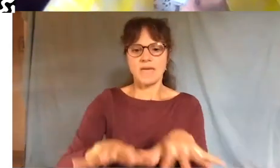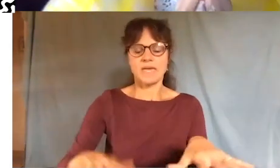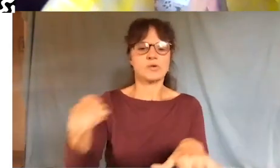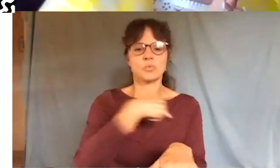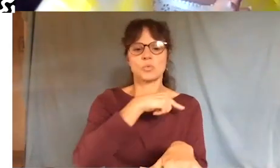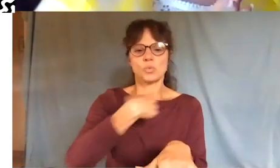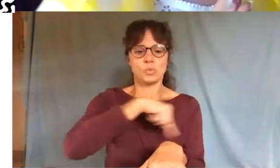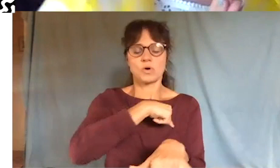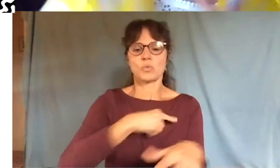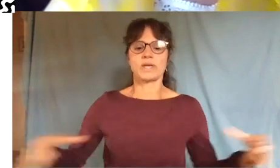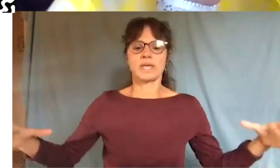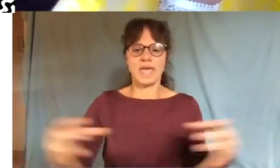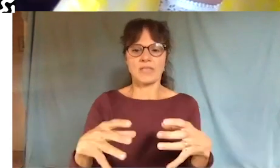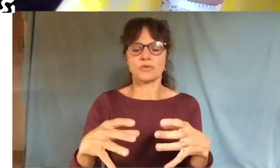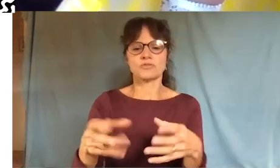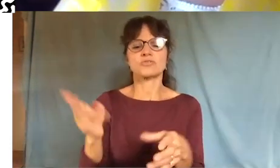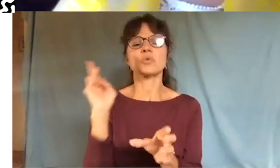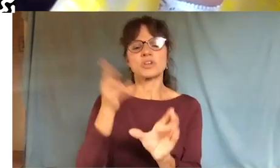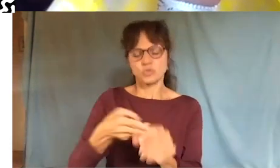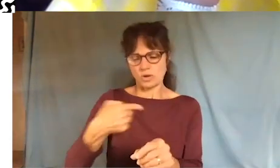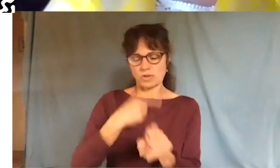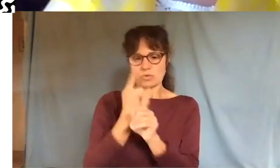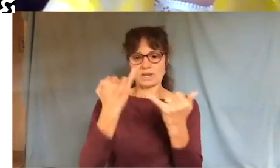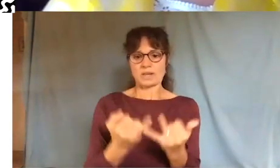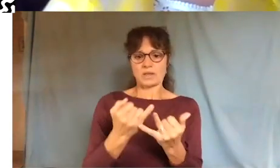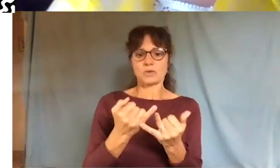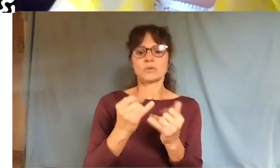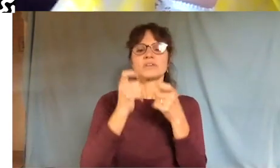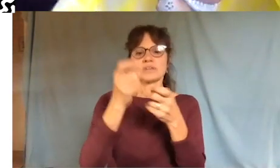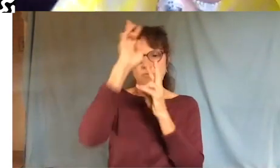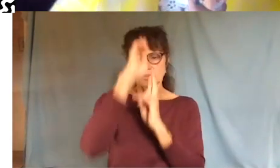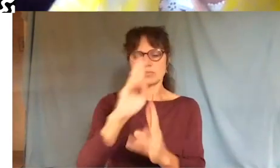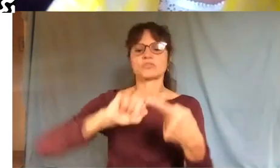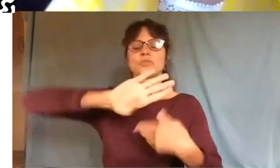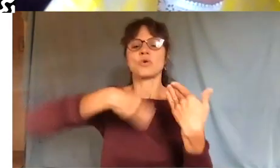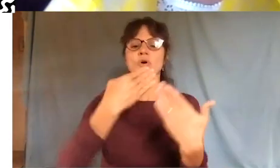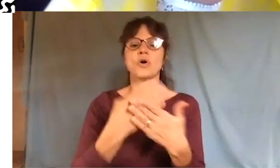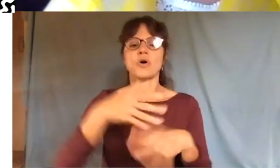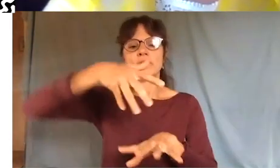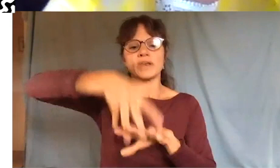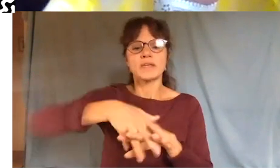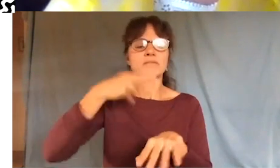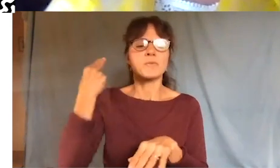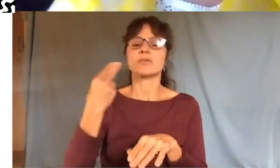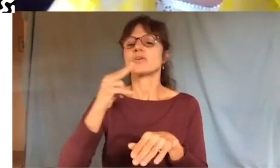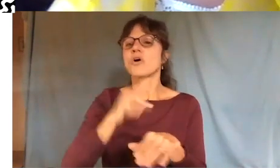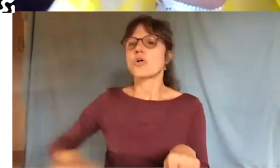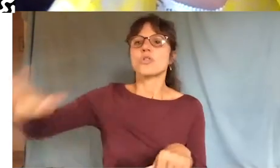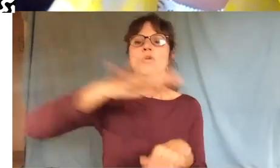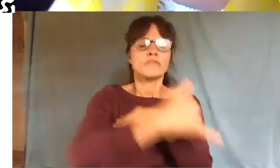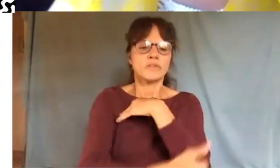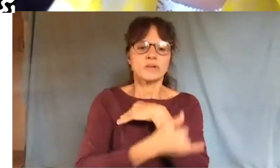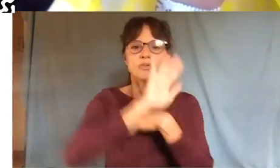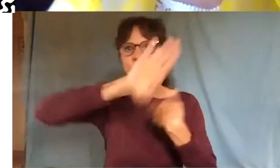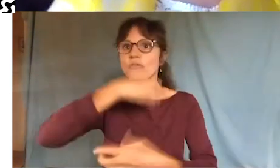you to join me in paying our respect to all of the Indigenous folks across the country and around the